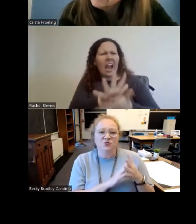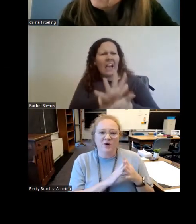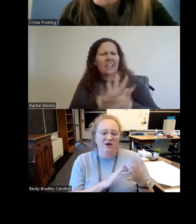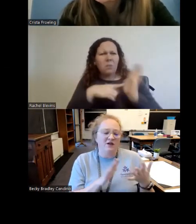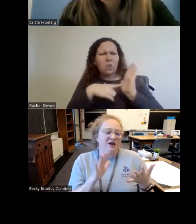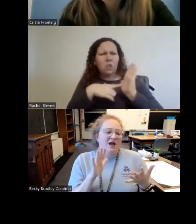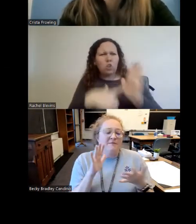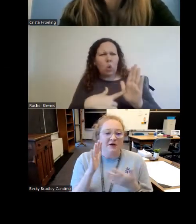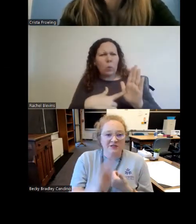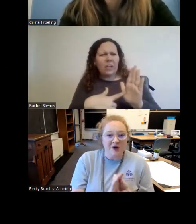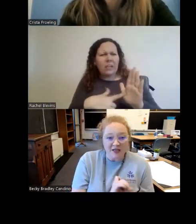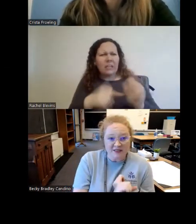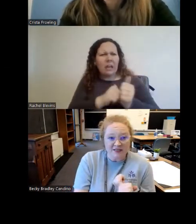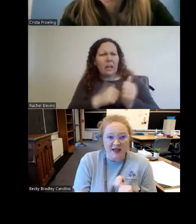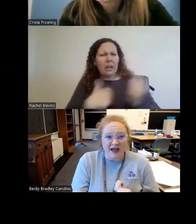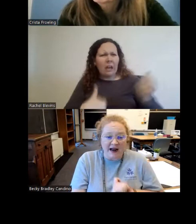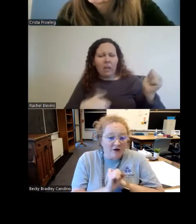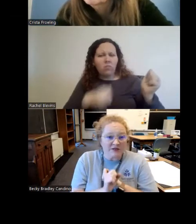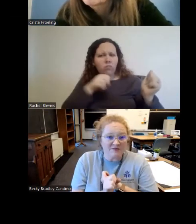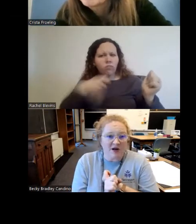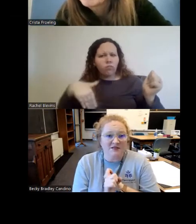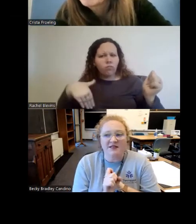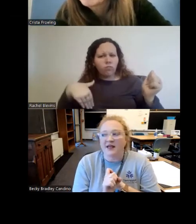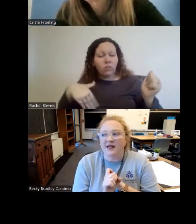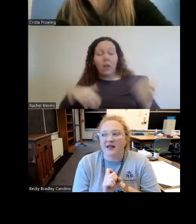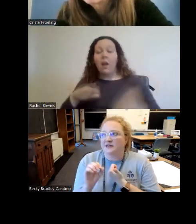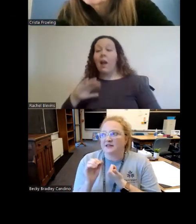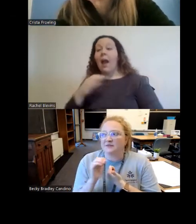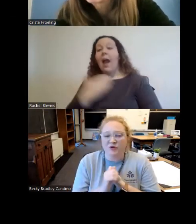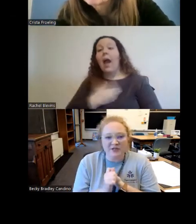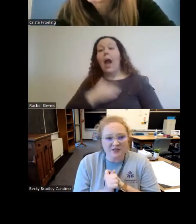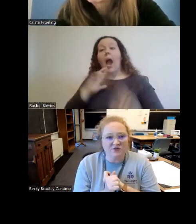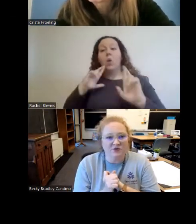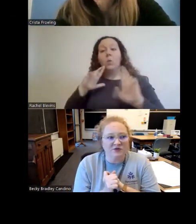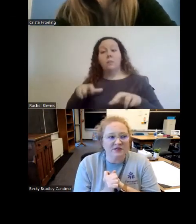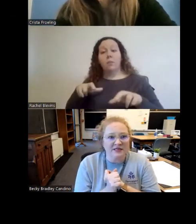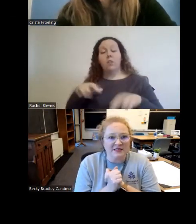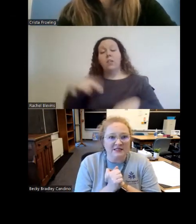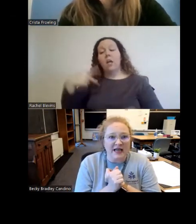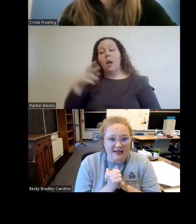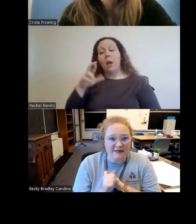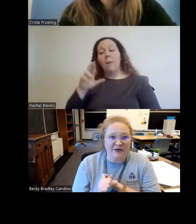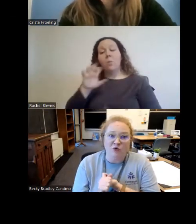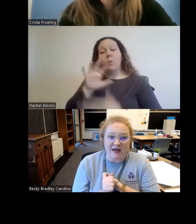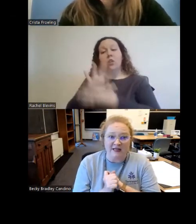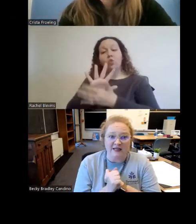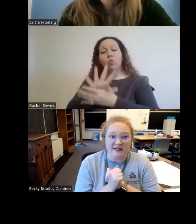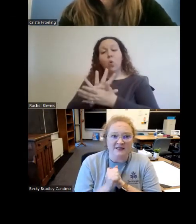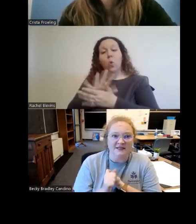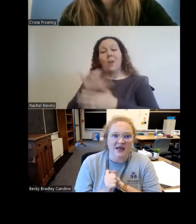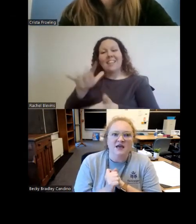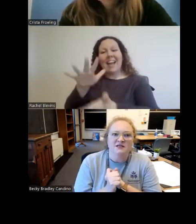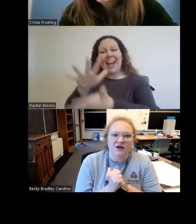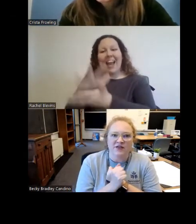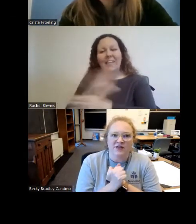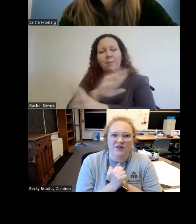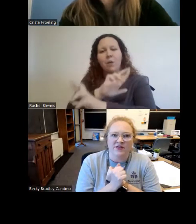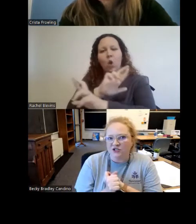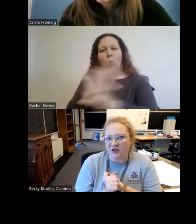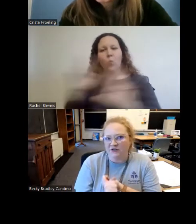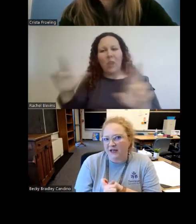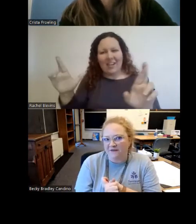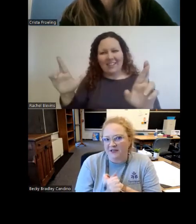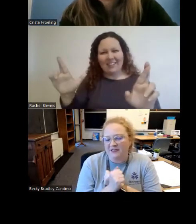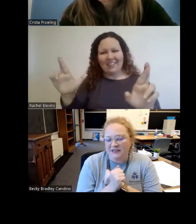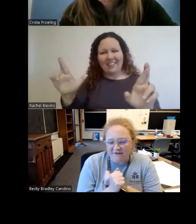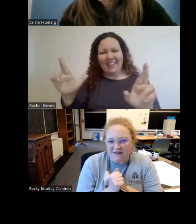deficits. Well, my response to that, our response to that is preschool is academic readiness. So they can't